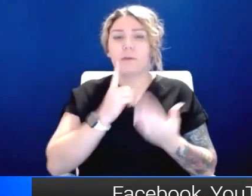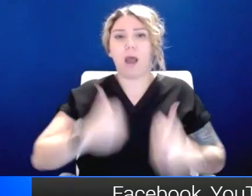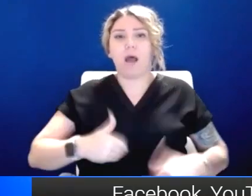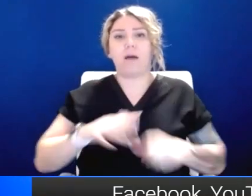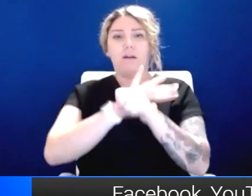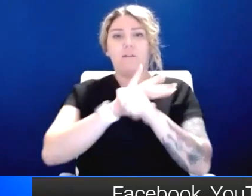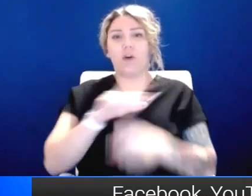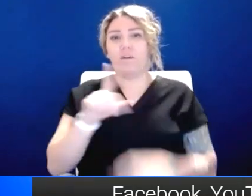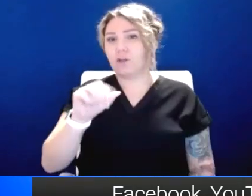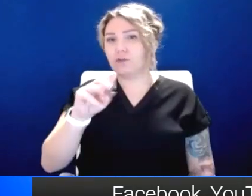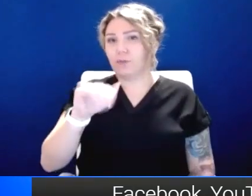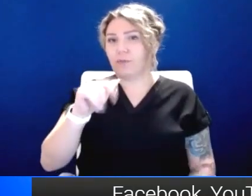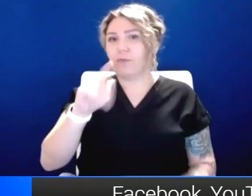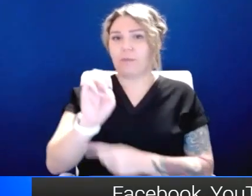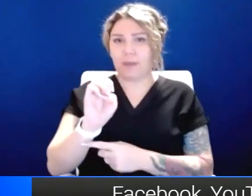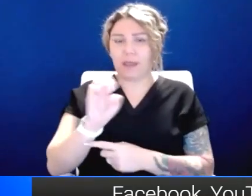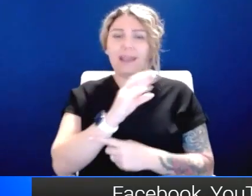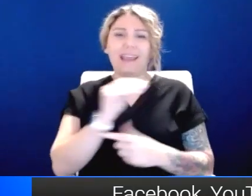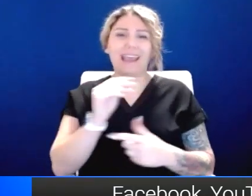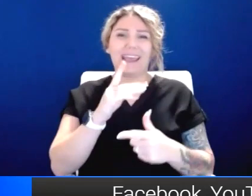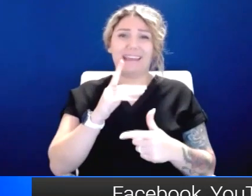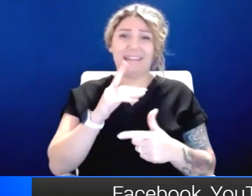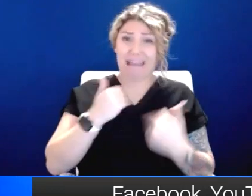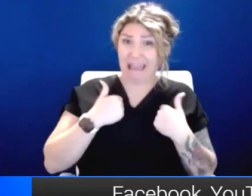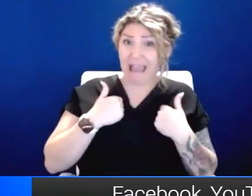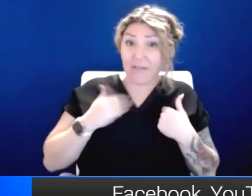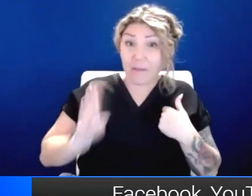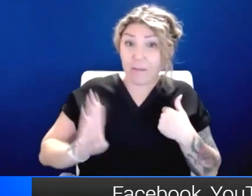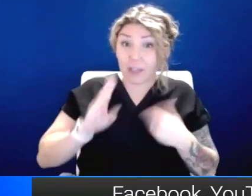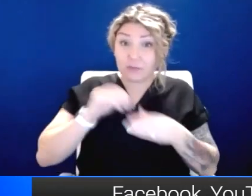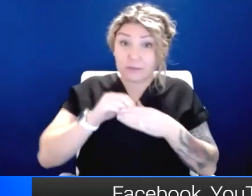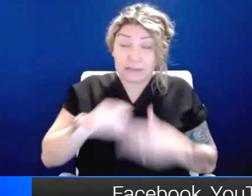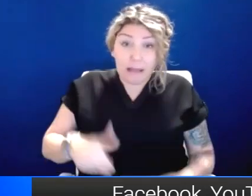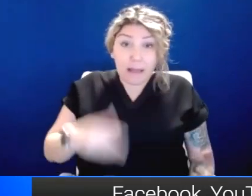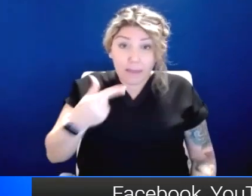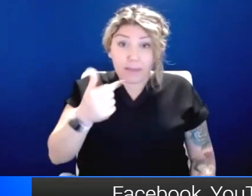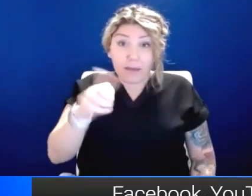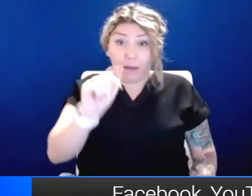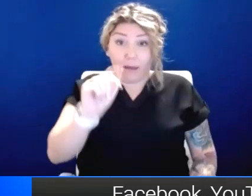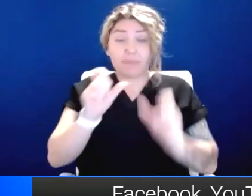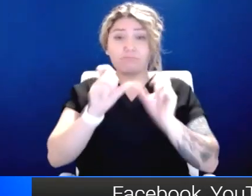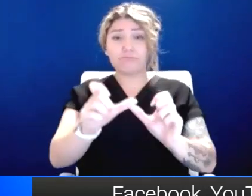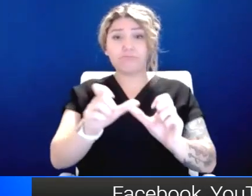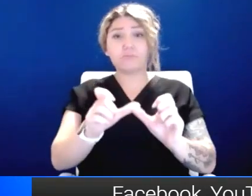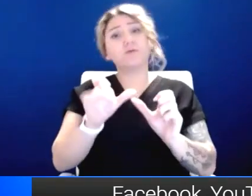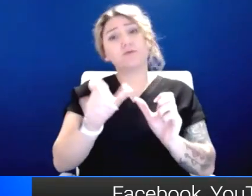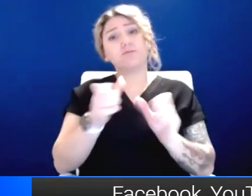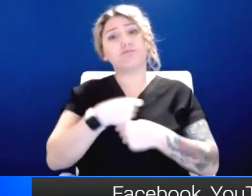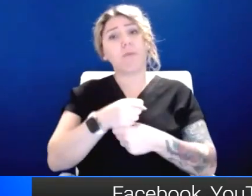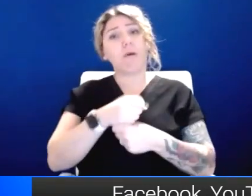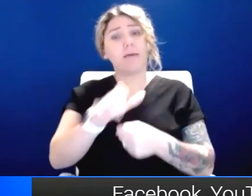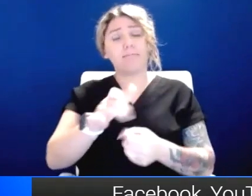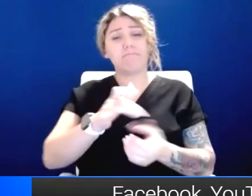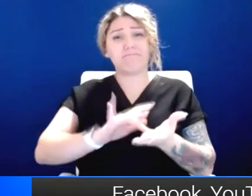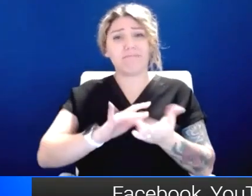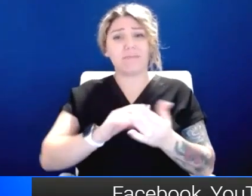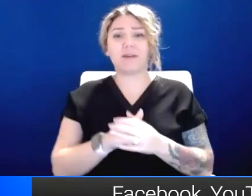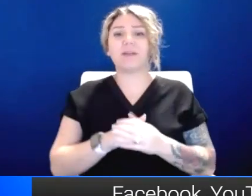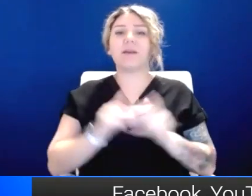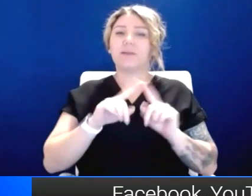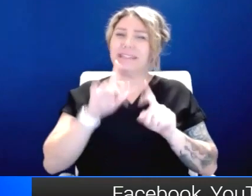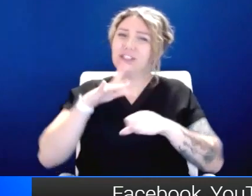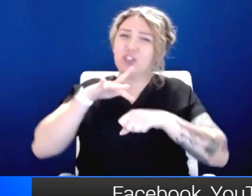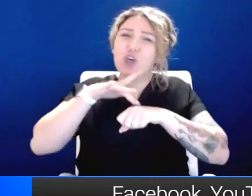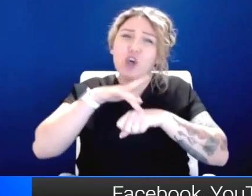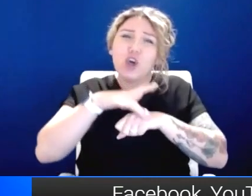actually have a bacteria in the gut that can continuously produce this drug. Of course, like I said, this is very early. The